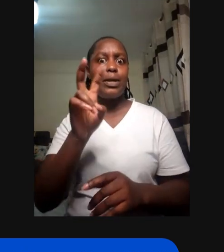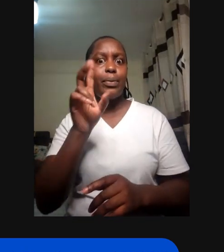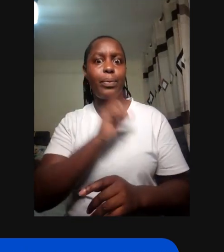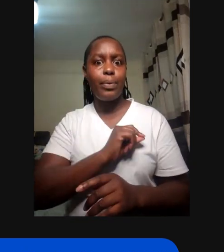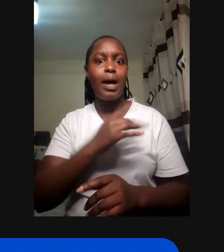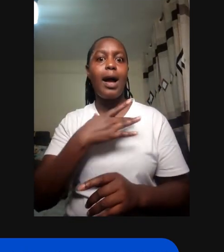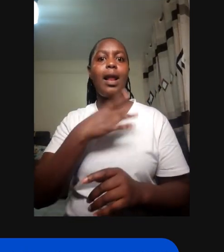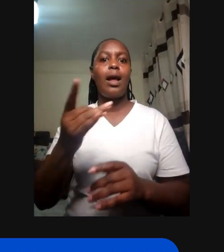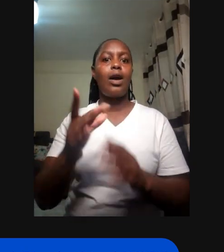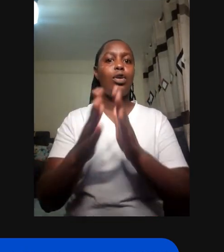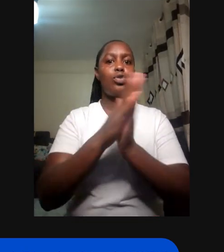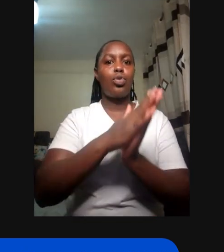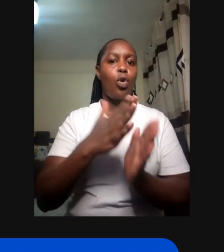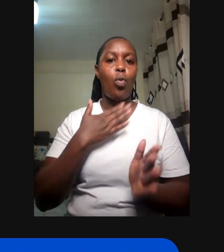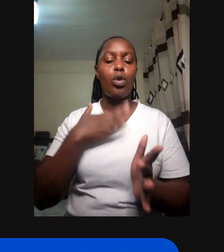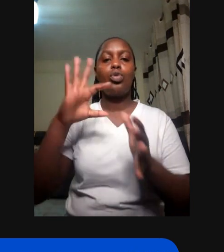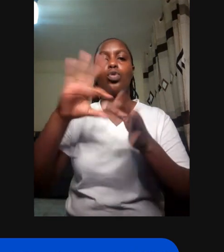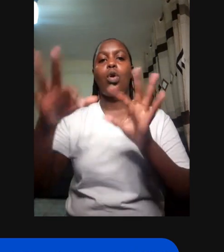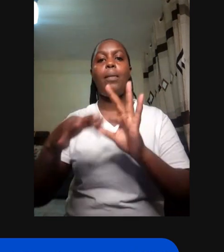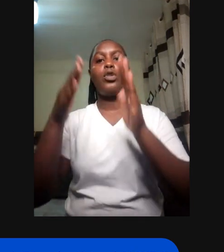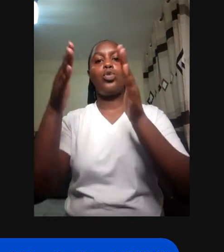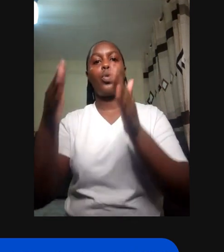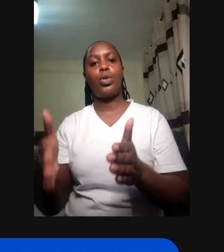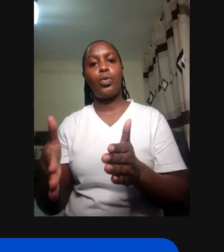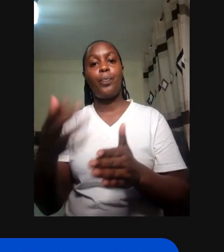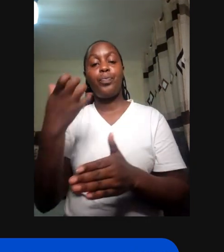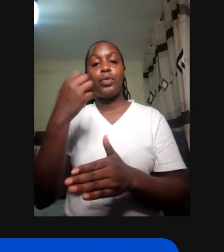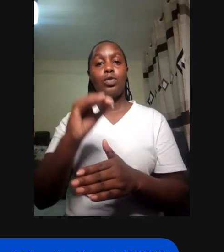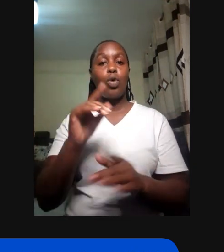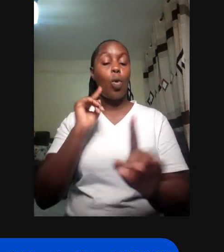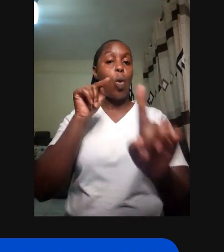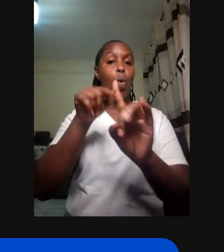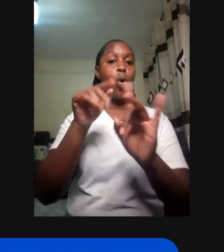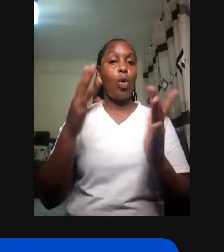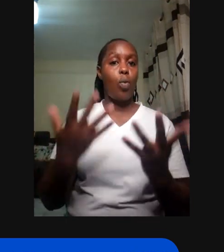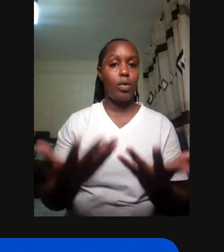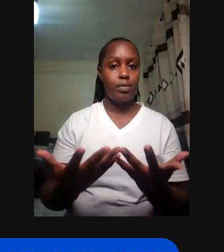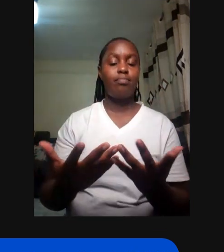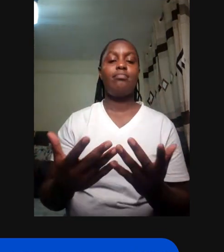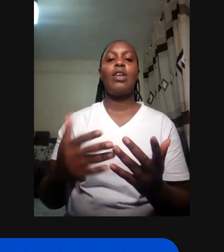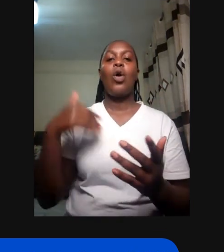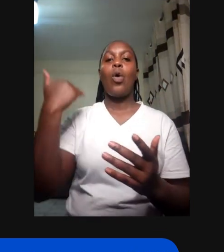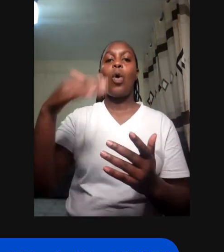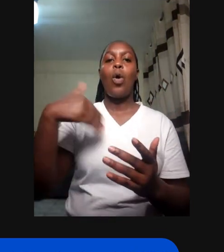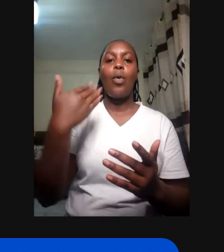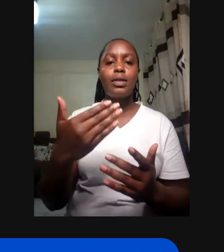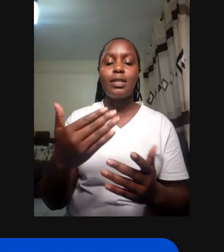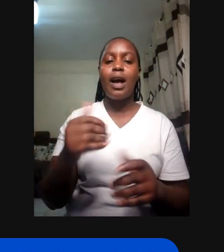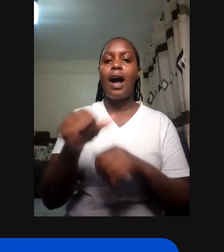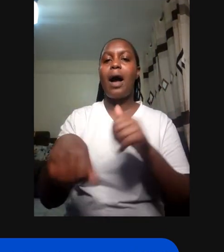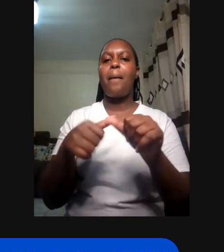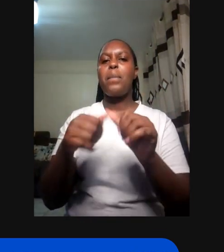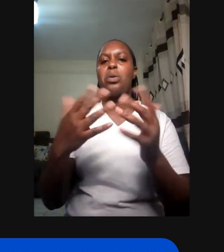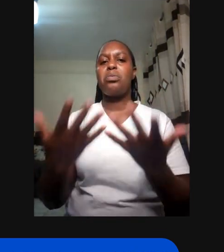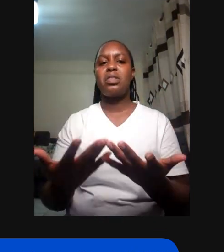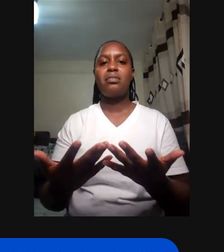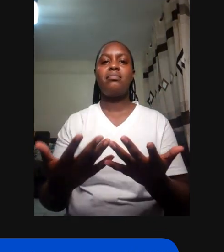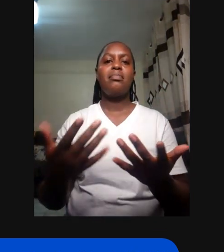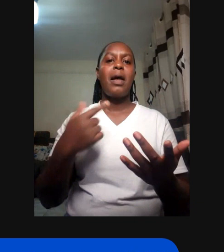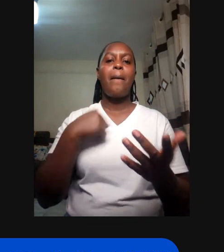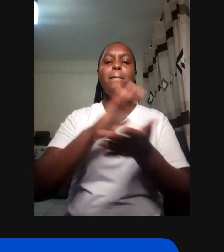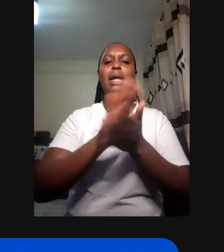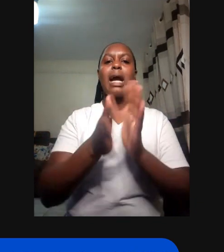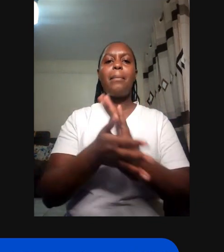to collaborate with you. So the goal is not always virality or being viral, but the goal